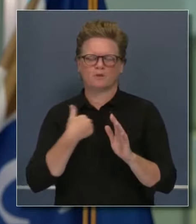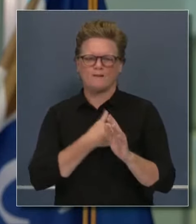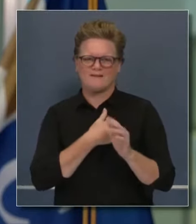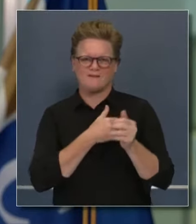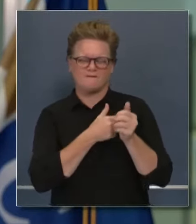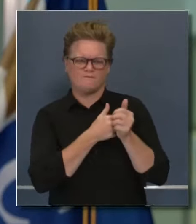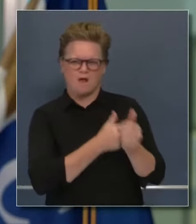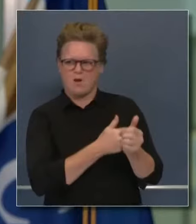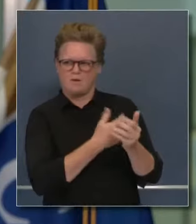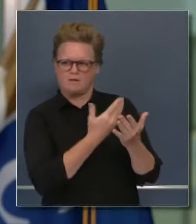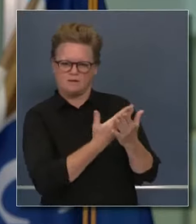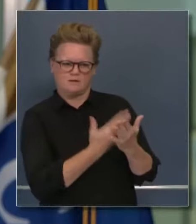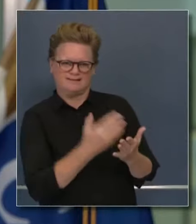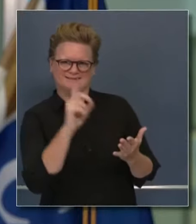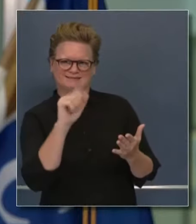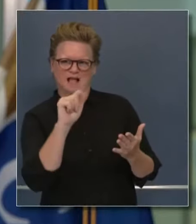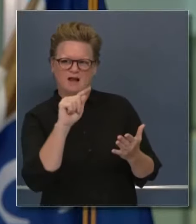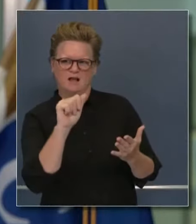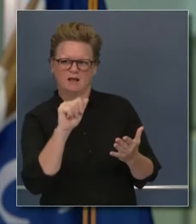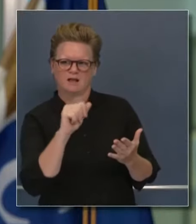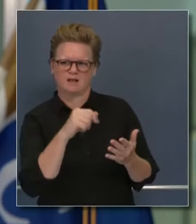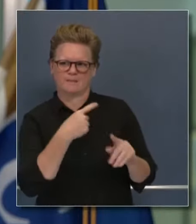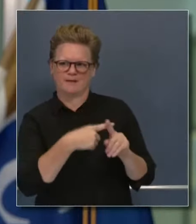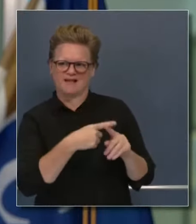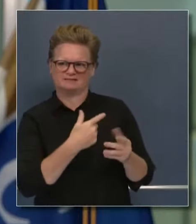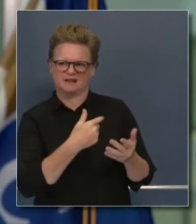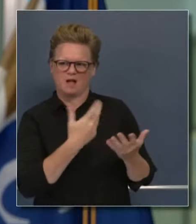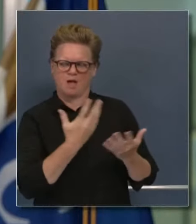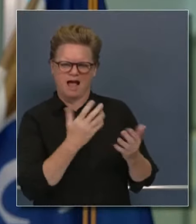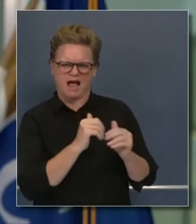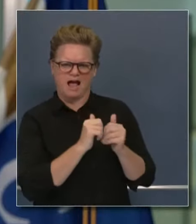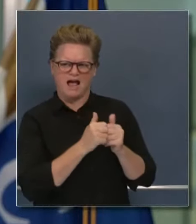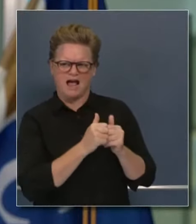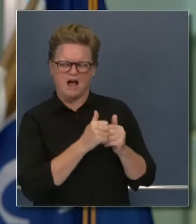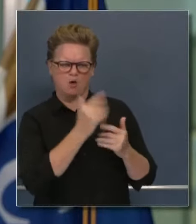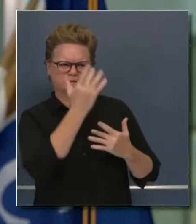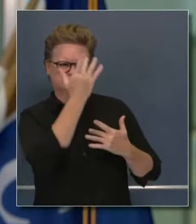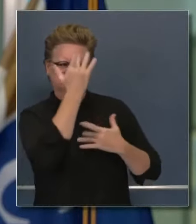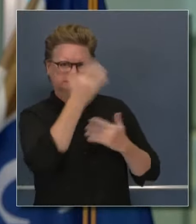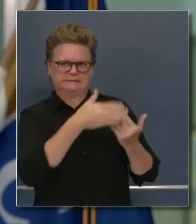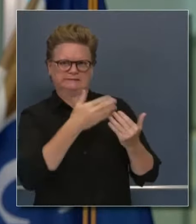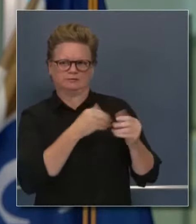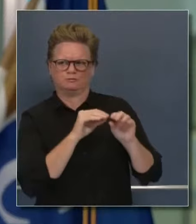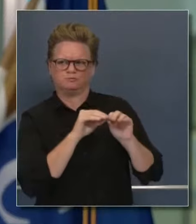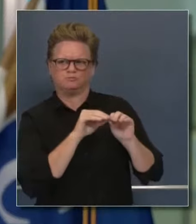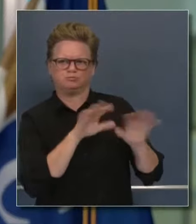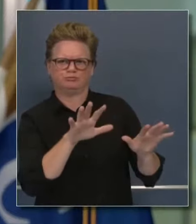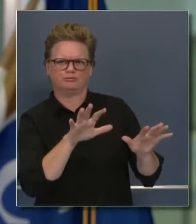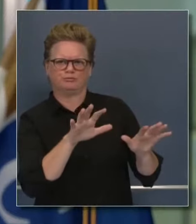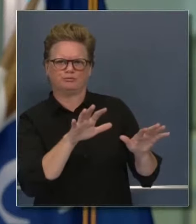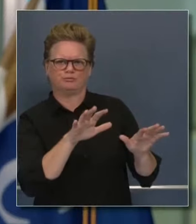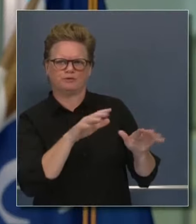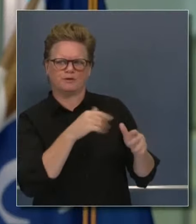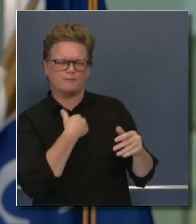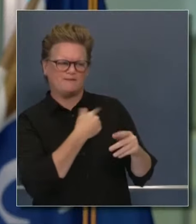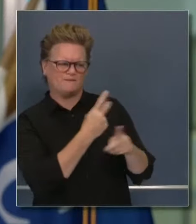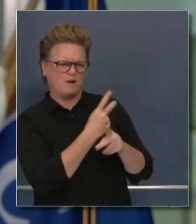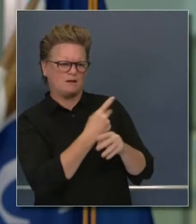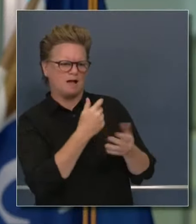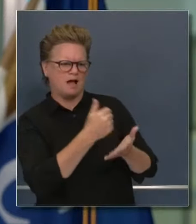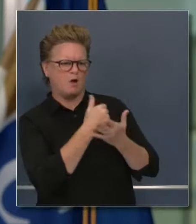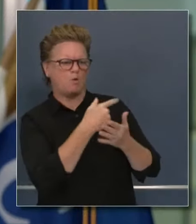determination. But Dr. Galley is here to talk more specifically, perhaps, around that specific issue around salons and the distinction